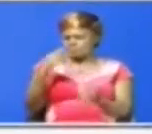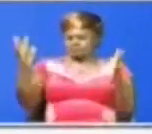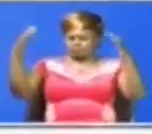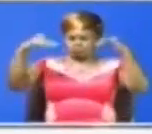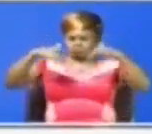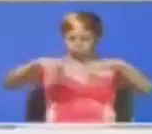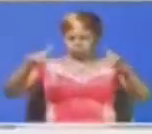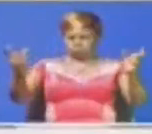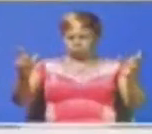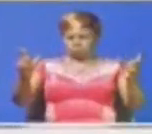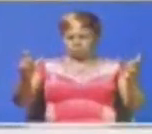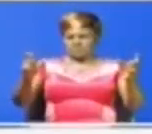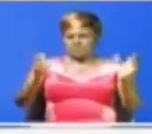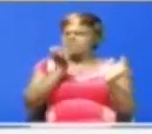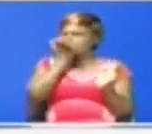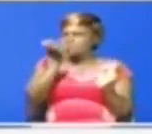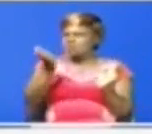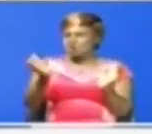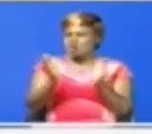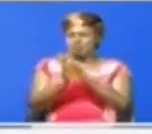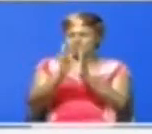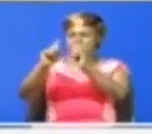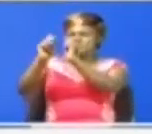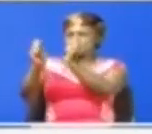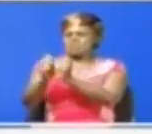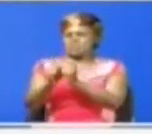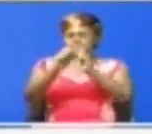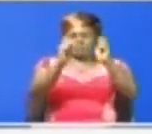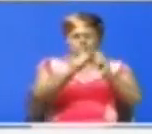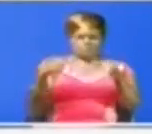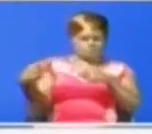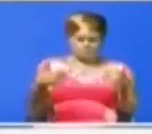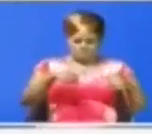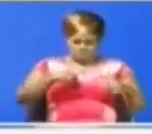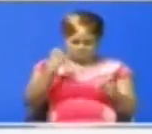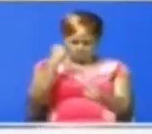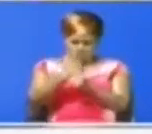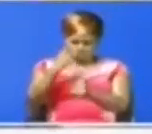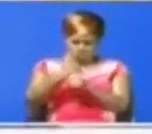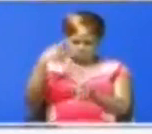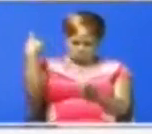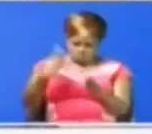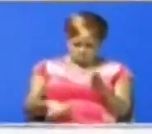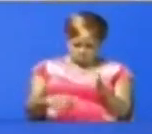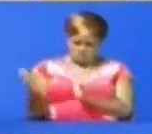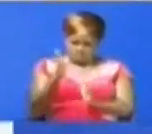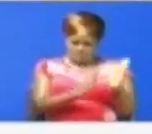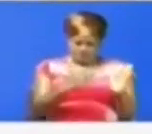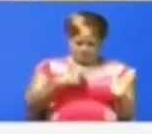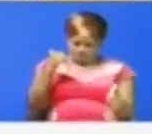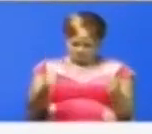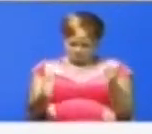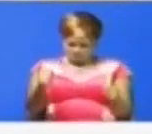conference. He is quick to dismiss the narratives of ethnic cleansing. What we've done, the strategy we've put in place, is